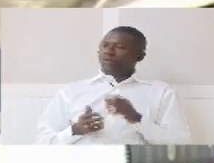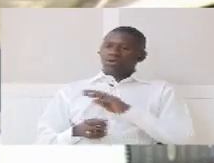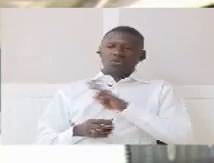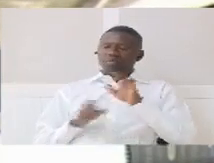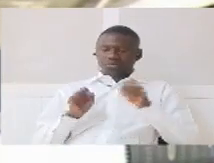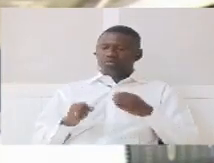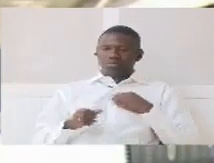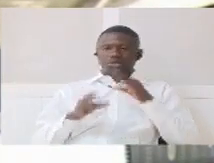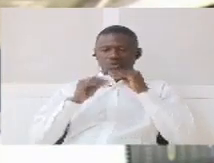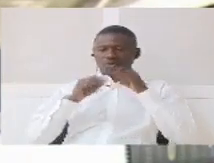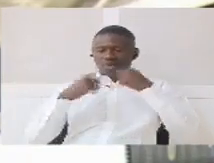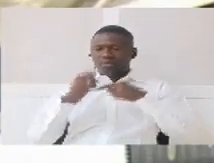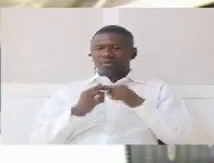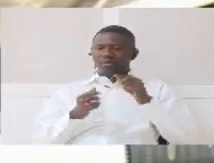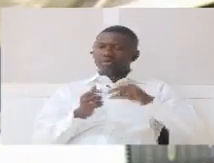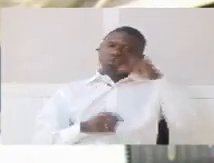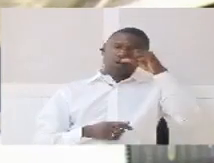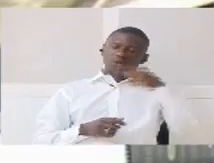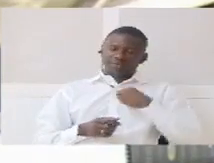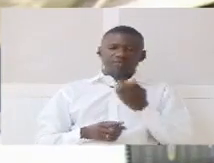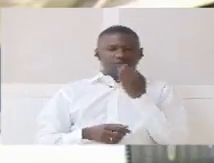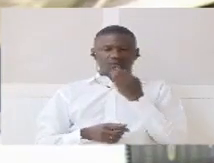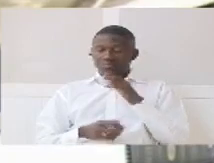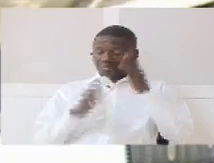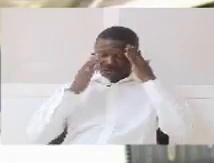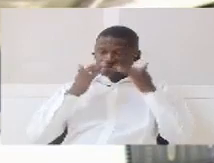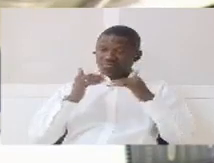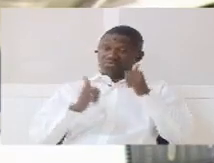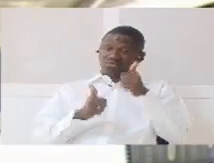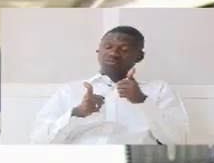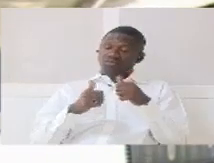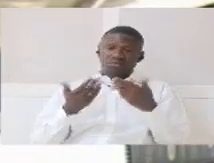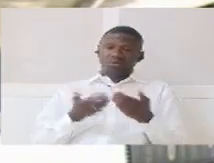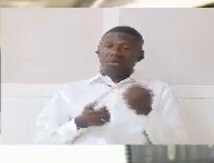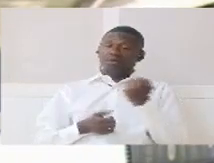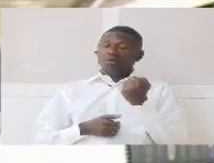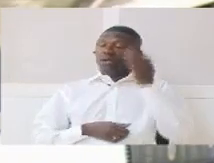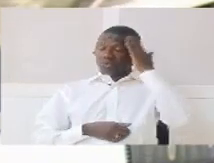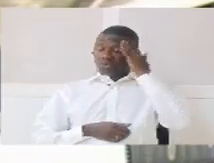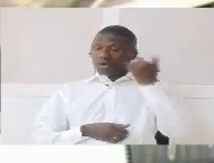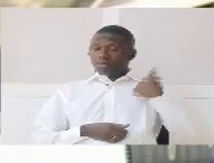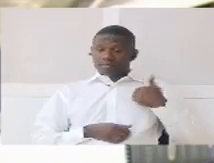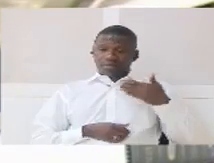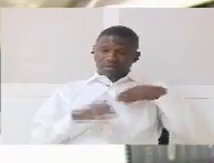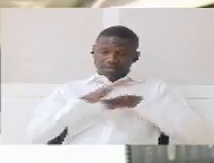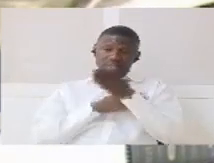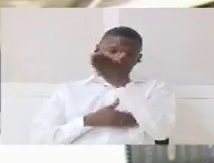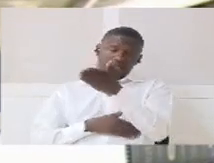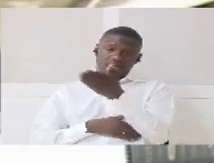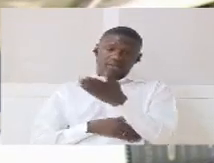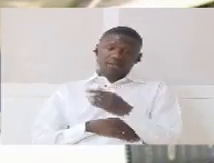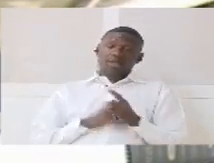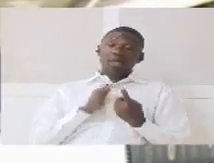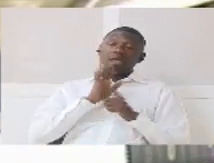the quality of the food that it is up to standard. Ba ungal no ko mini be odlaro. Because I know that the people that are inside there, ni be la suo